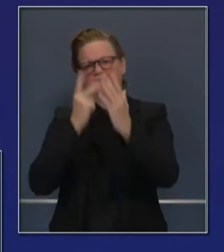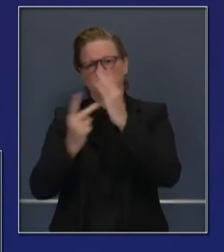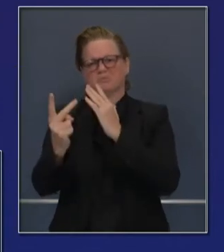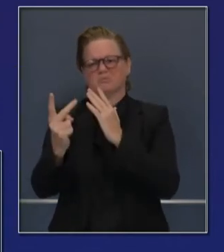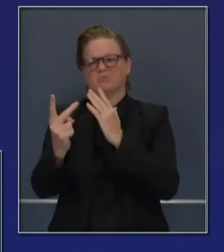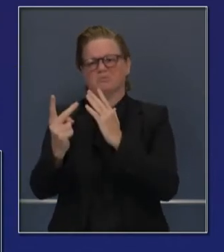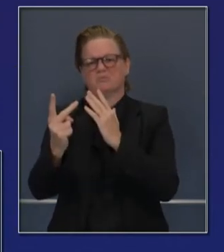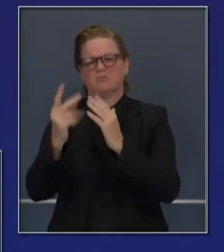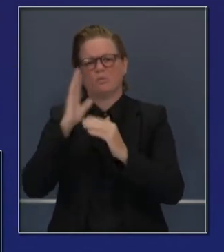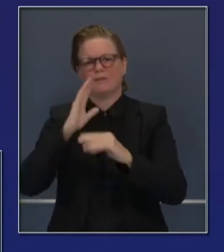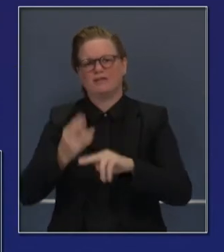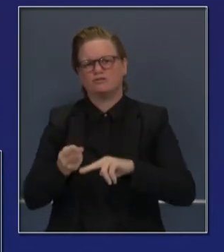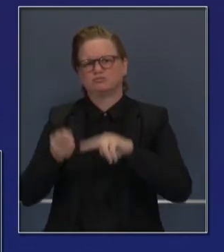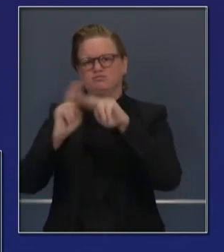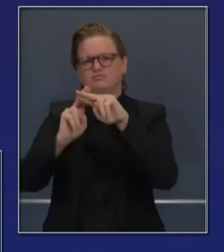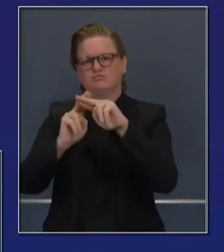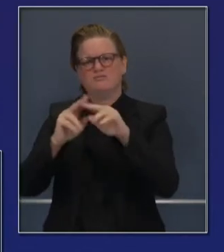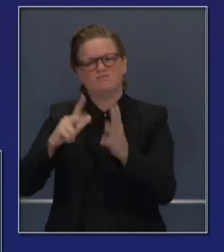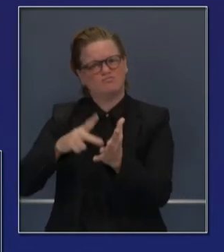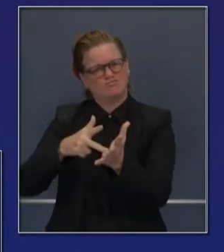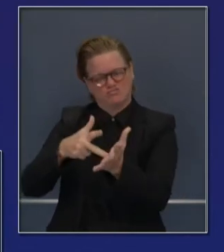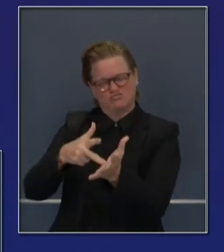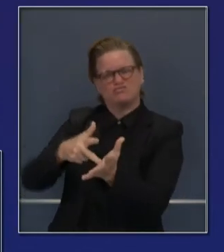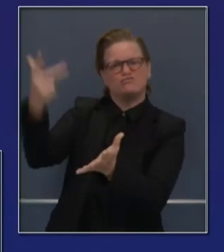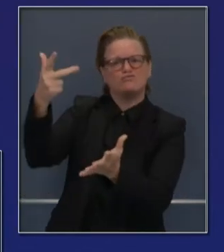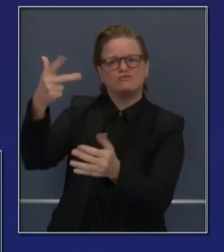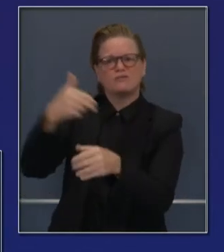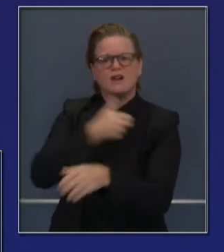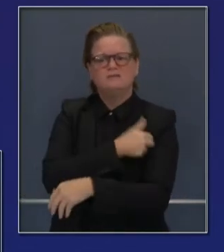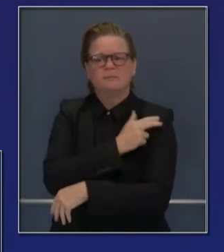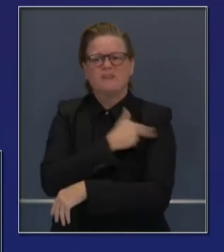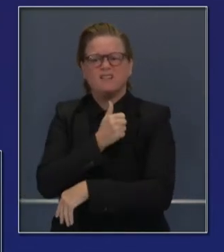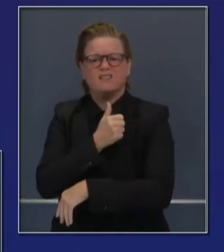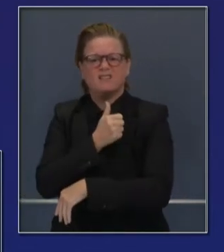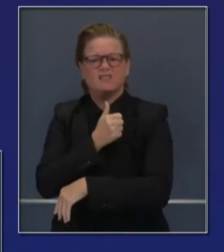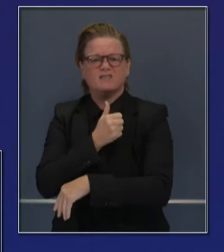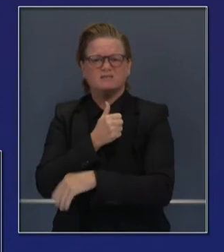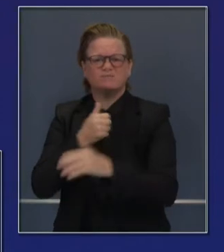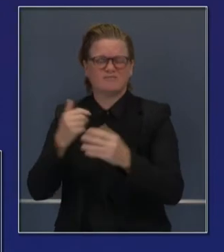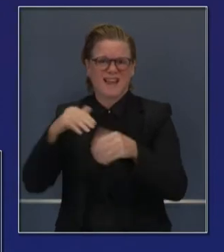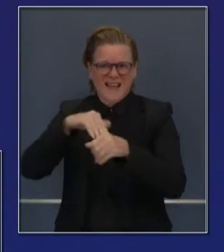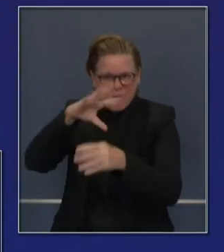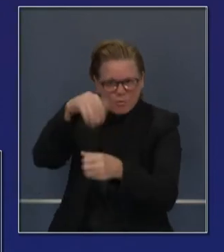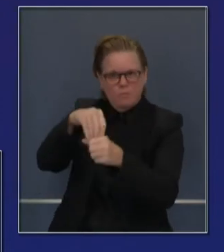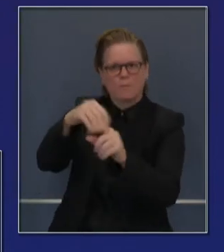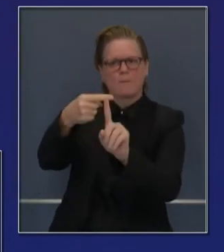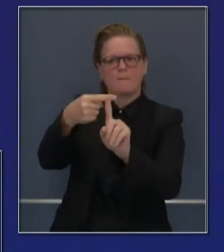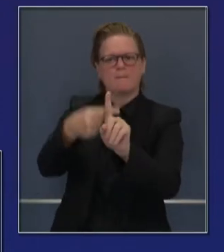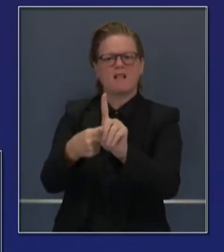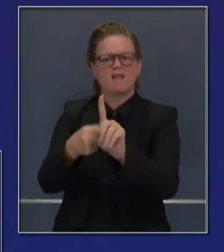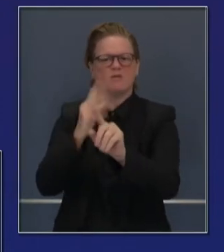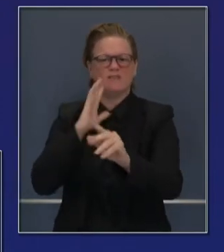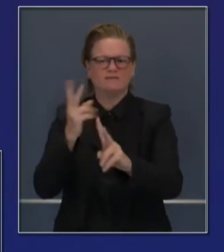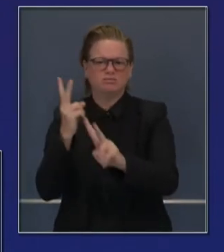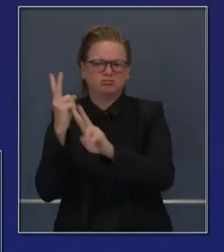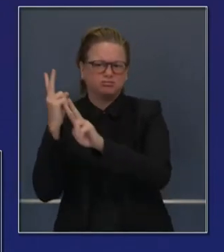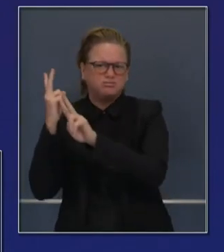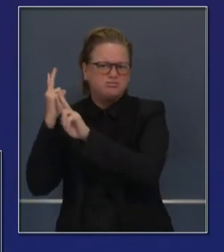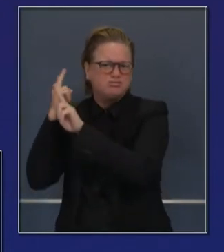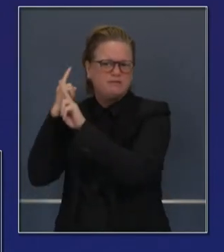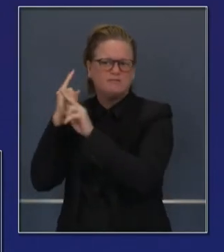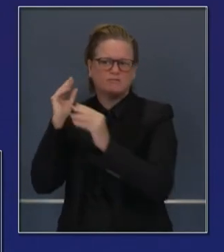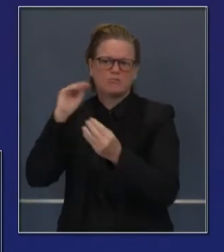in this state, that we can see an increase just in hospitalizations. They're 2 to 3 times greater than the